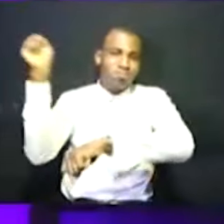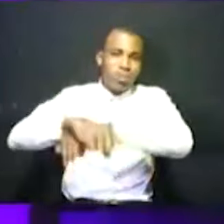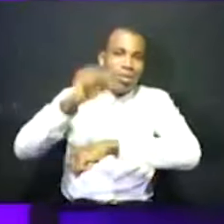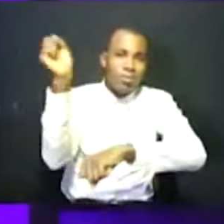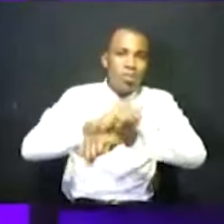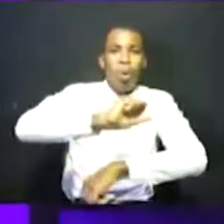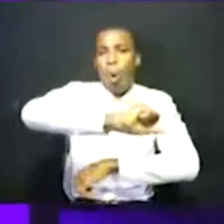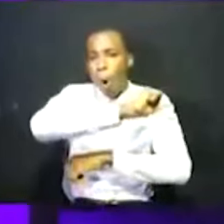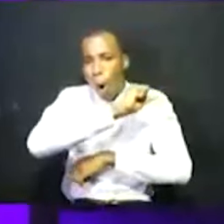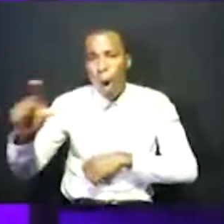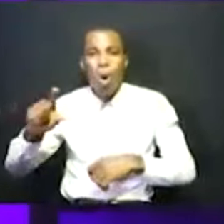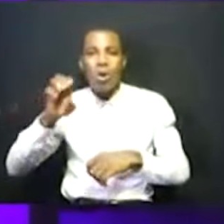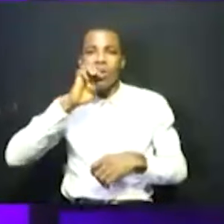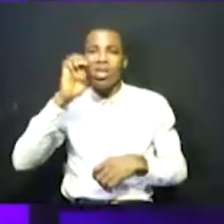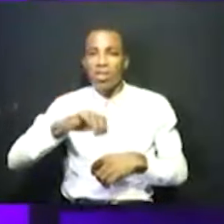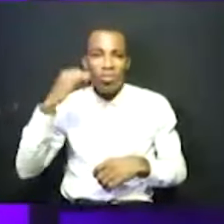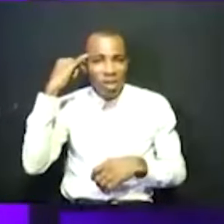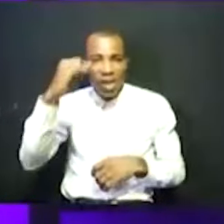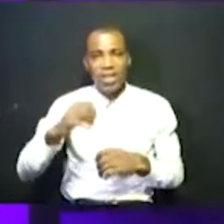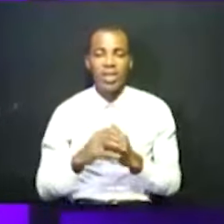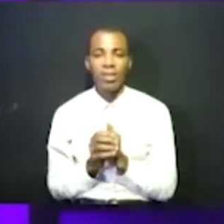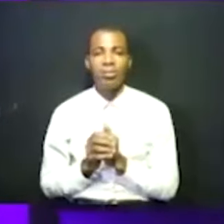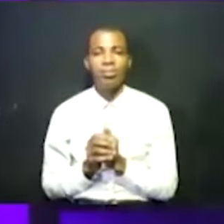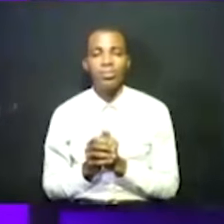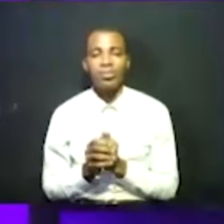the obedience of